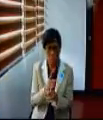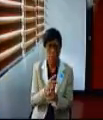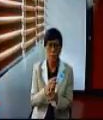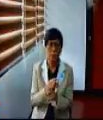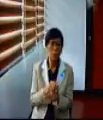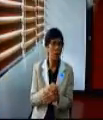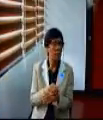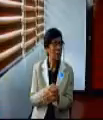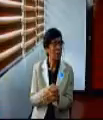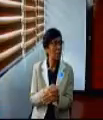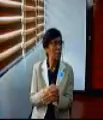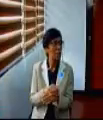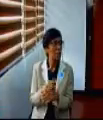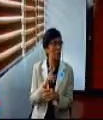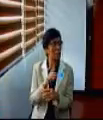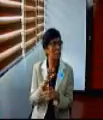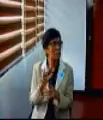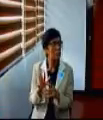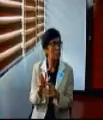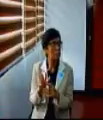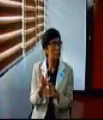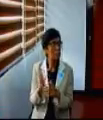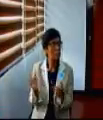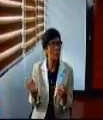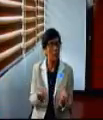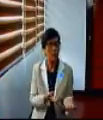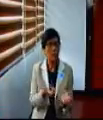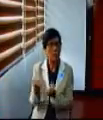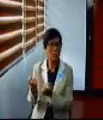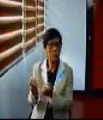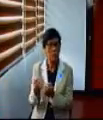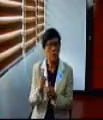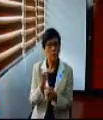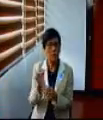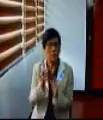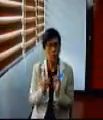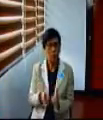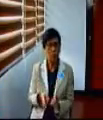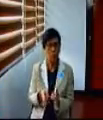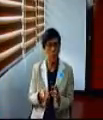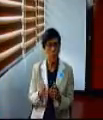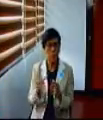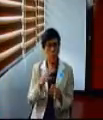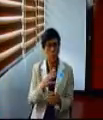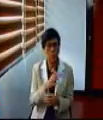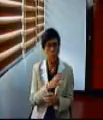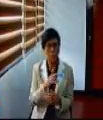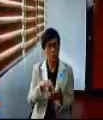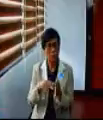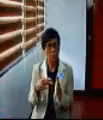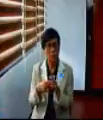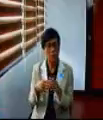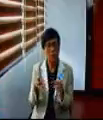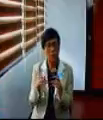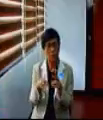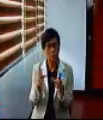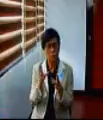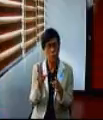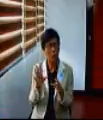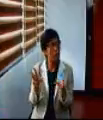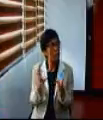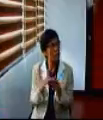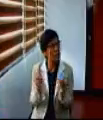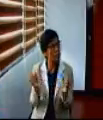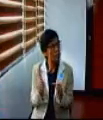Principles were endorsed by the UN Human Rights Council means something fairly subtle and yet